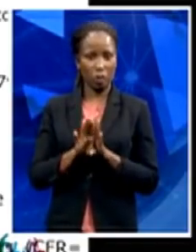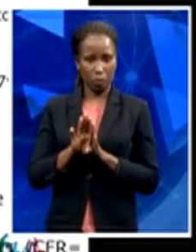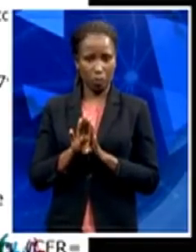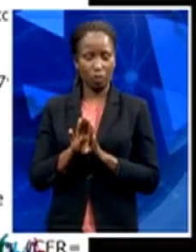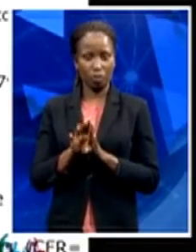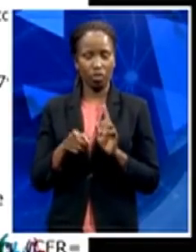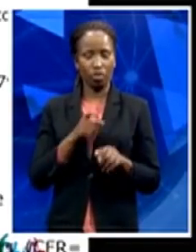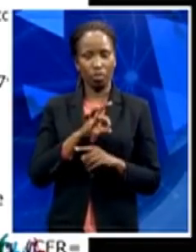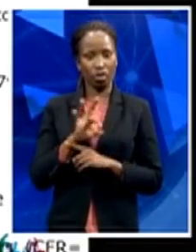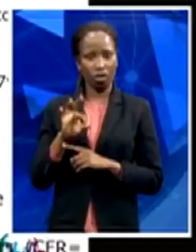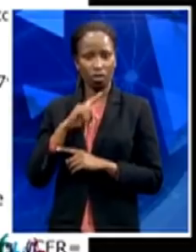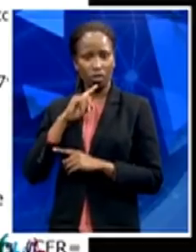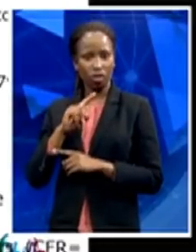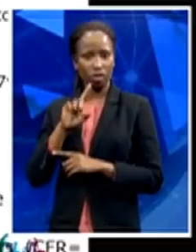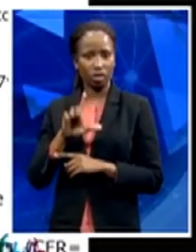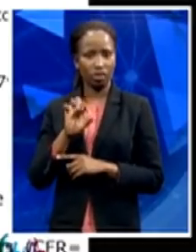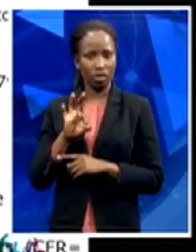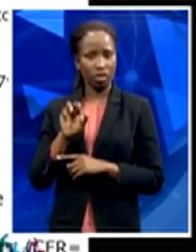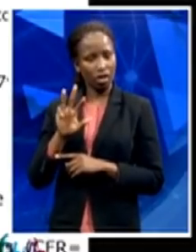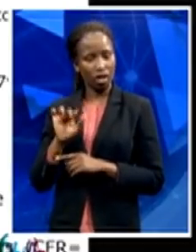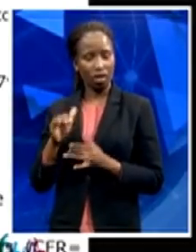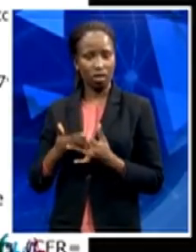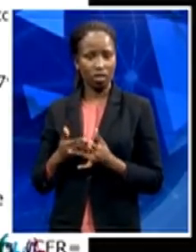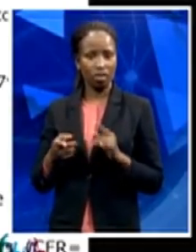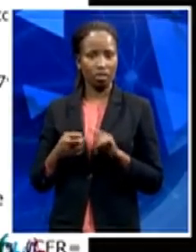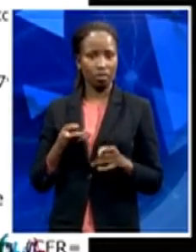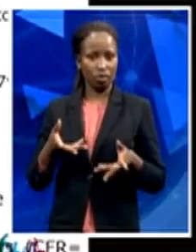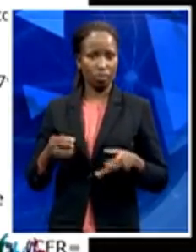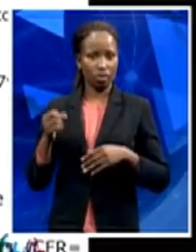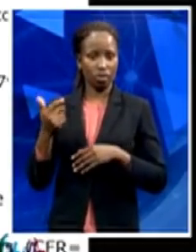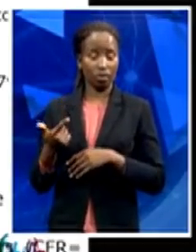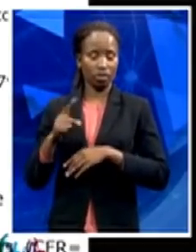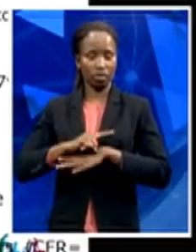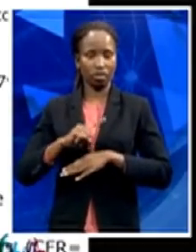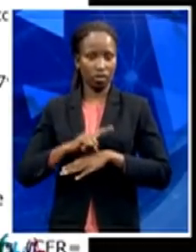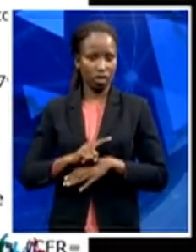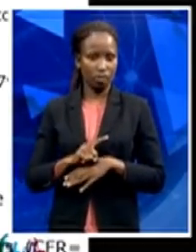33,739 cases in the preceding 7 days. And in the 14 days